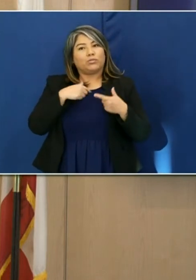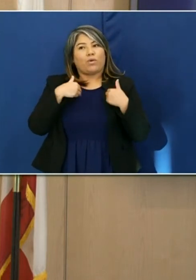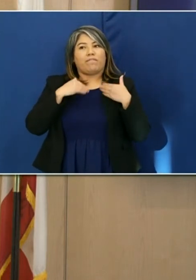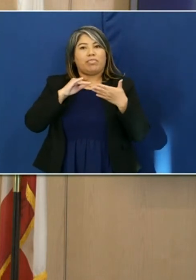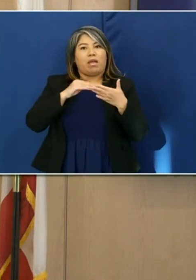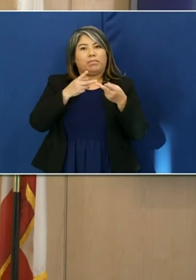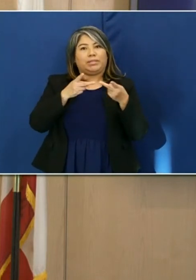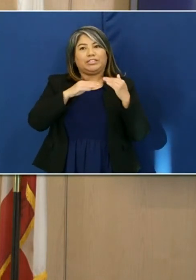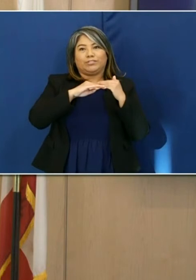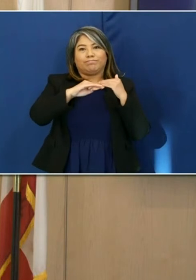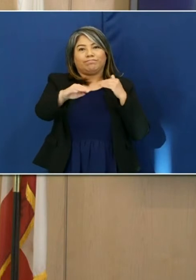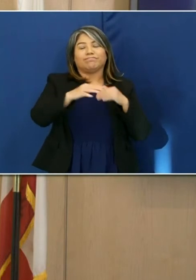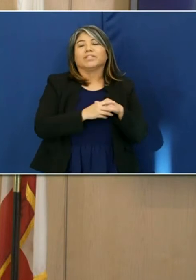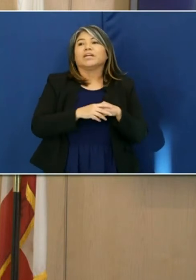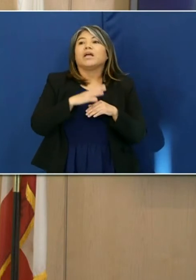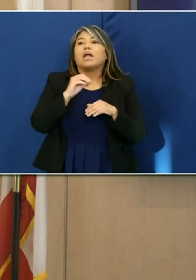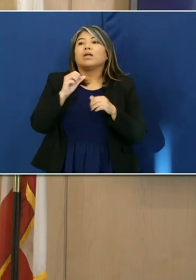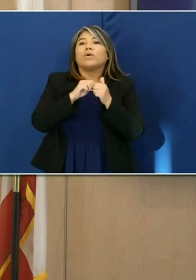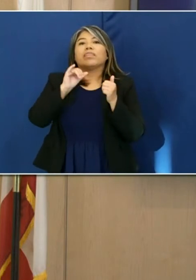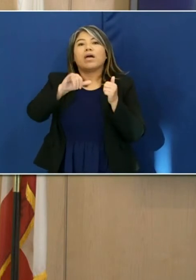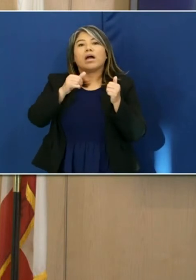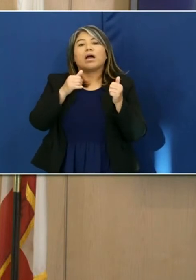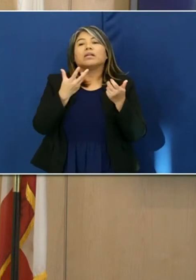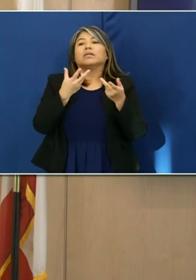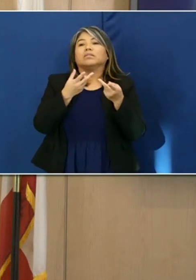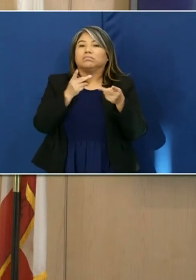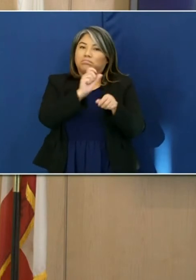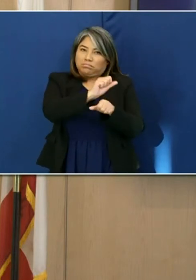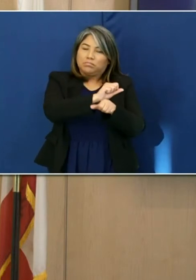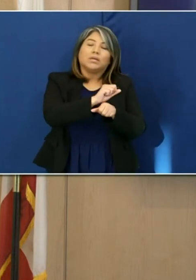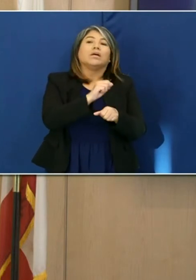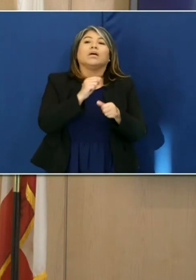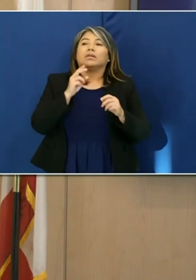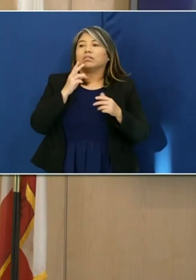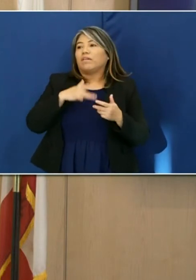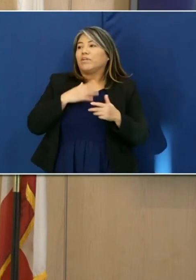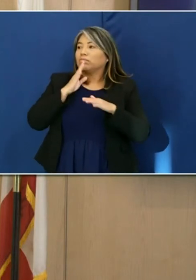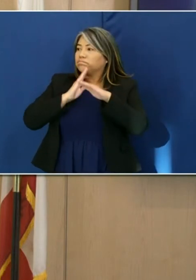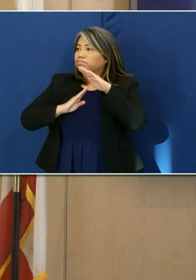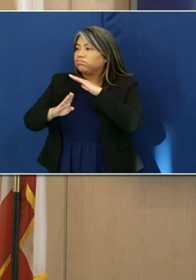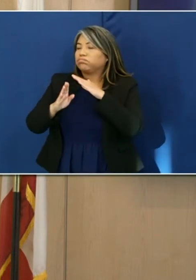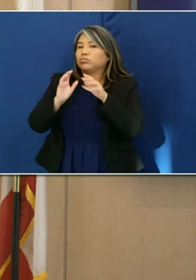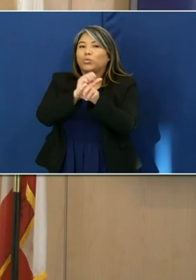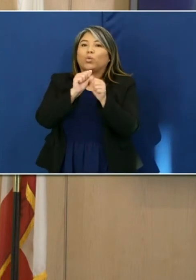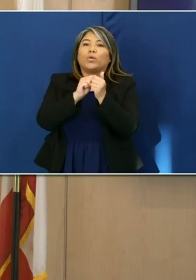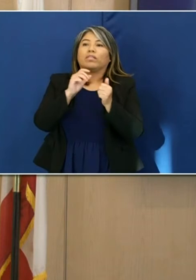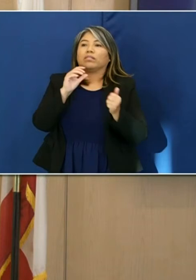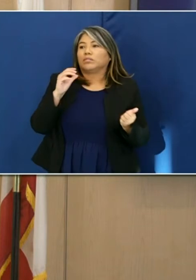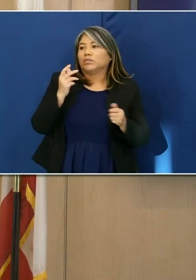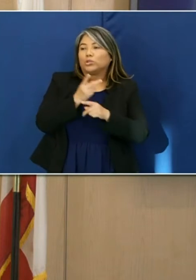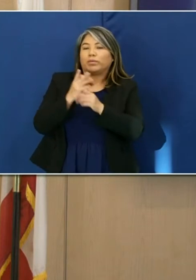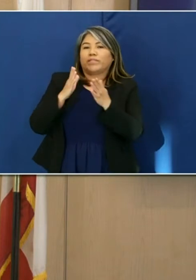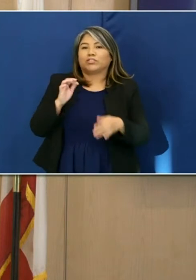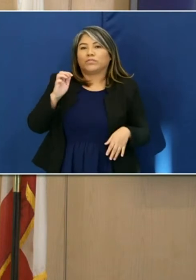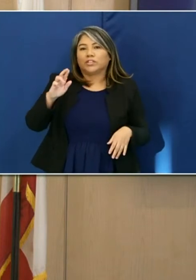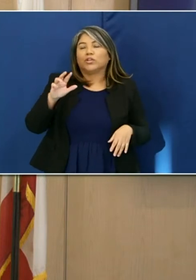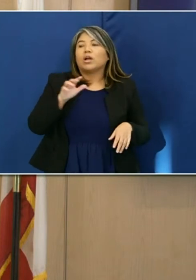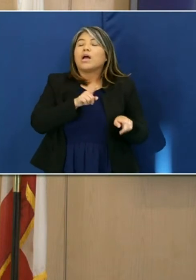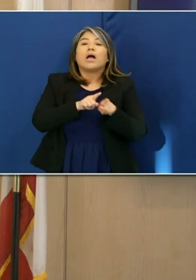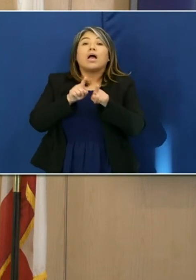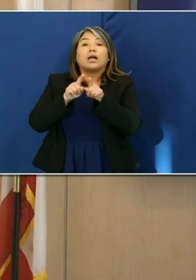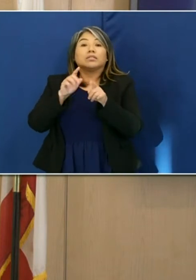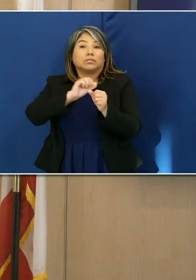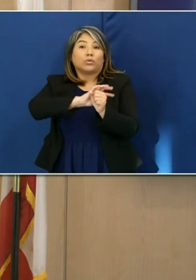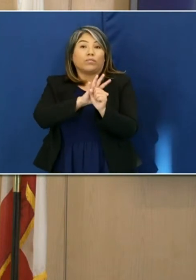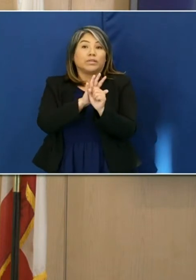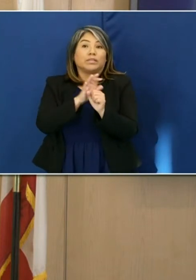position. Also, with that position, it's been an honor to work with Supervisor Fletcher as the COVID-19 subcommittee for the